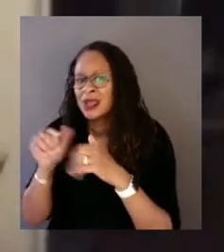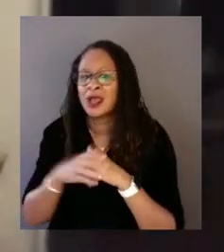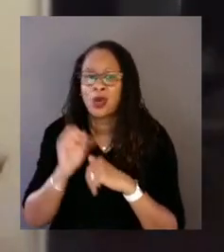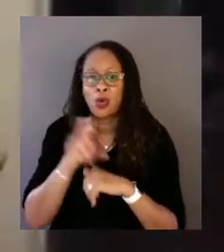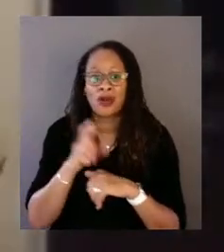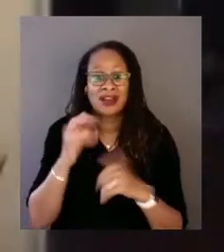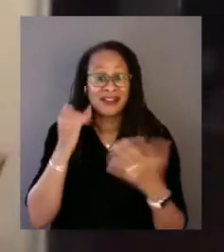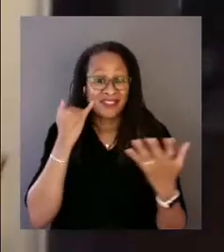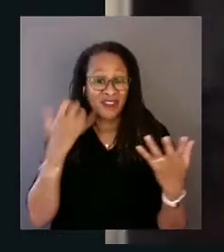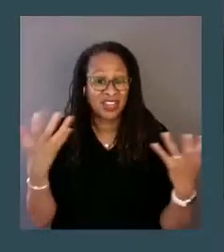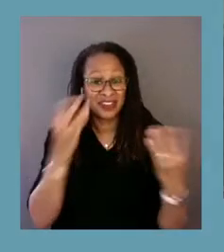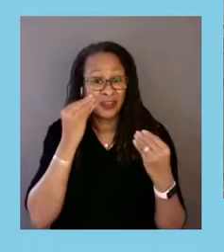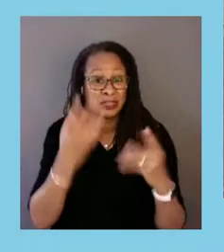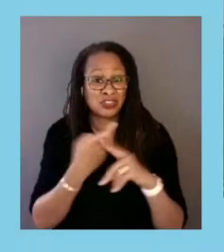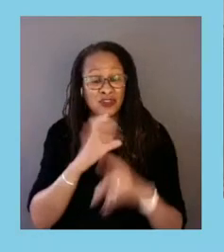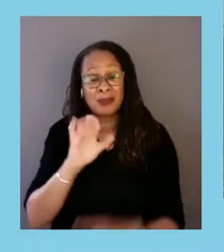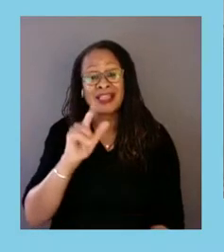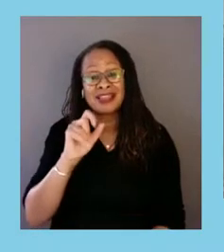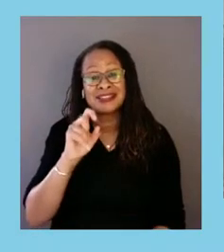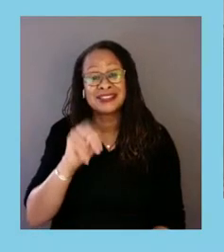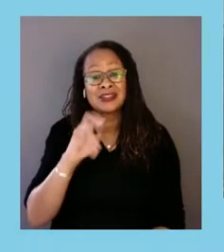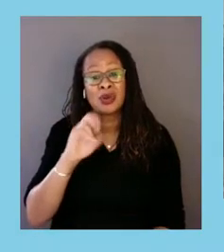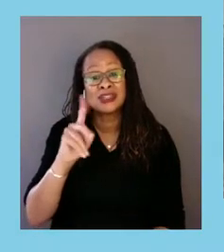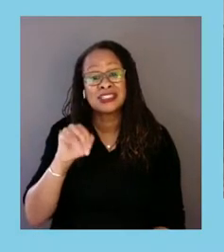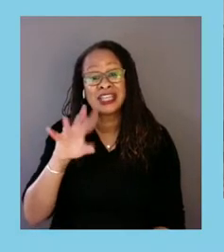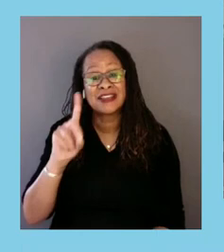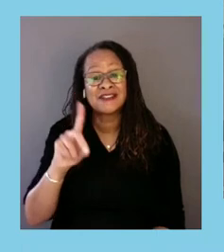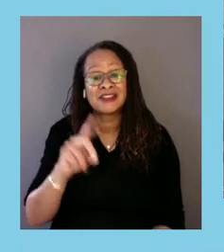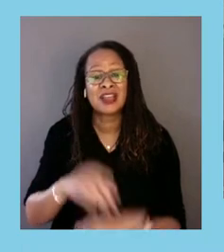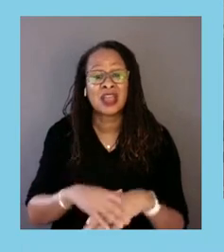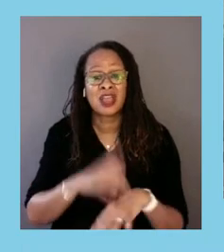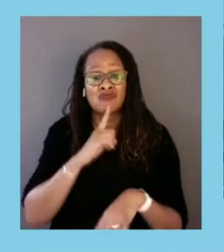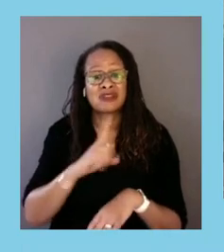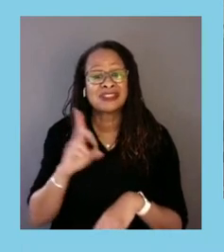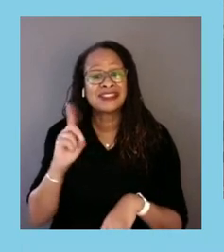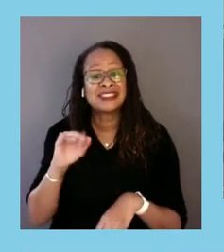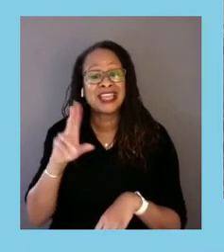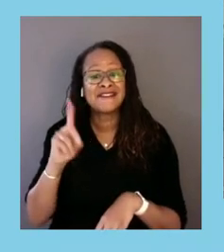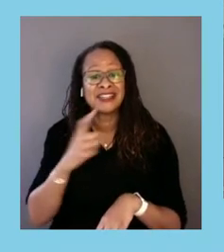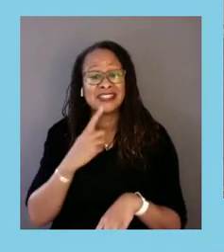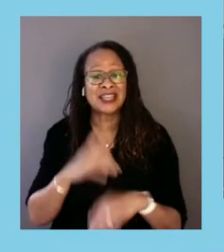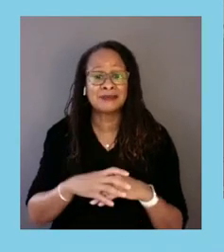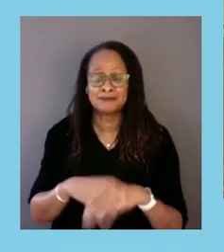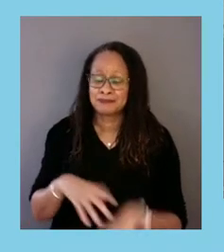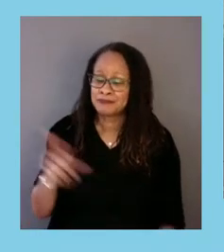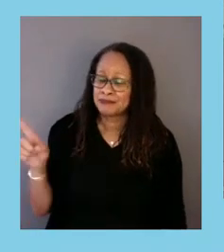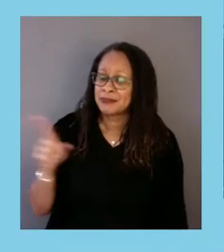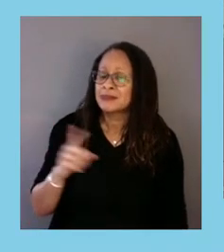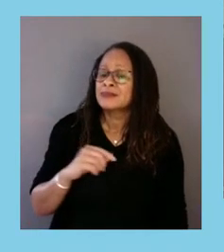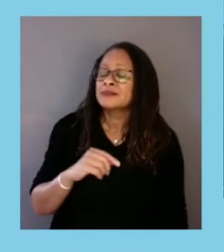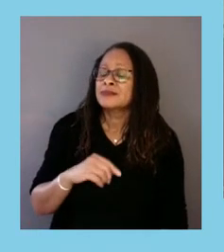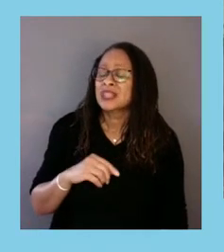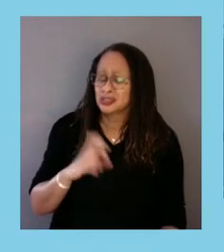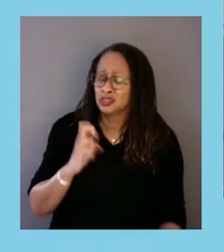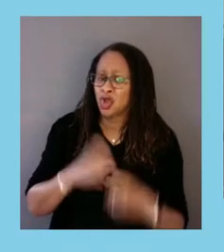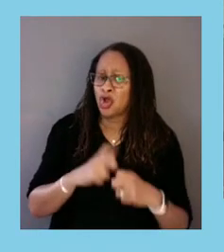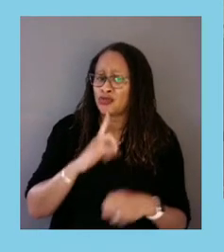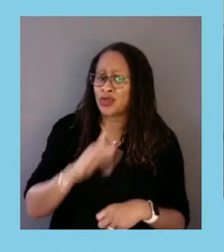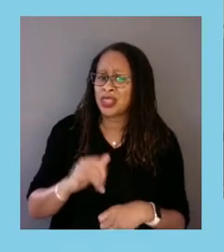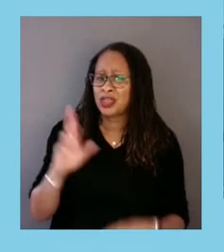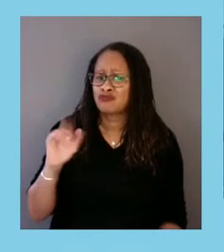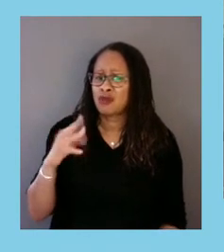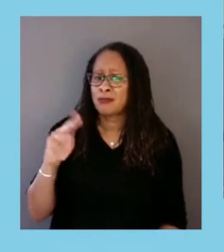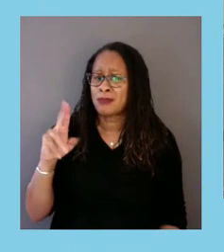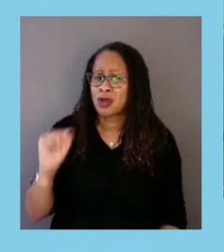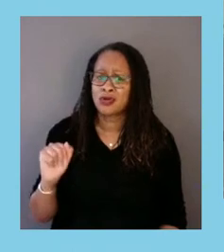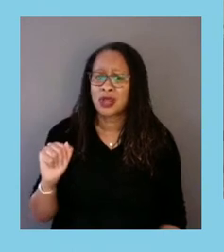Clayton, anyone. You know, it's really kind of hard. You know, Ramona was talking about, you know, the emails that they were getting, you know, from like Oscars, FYC.